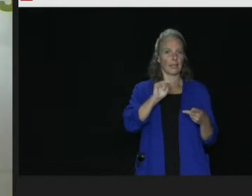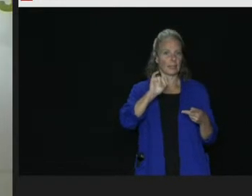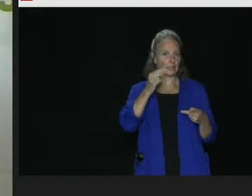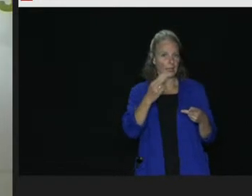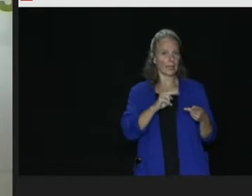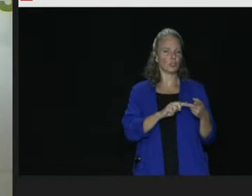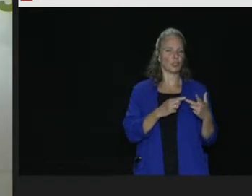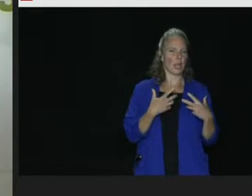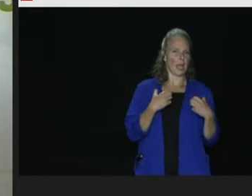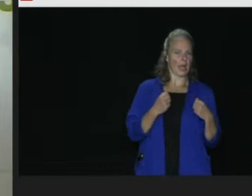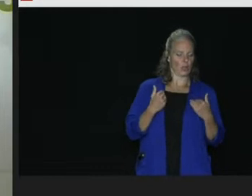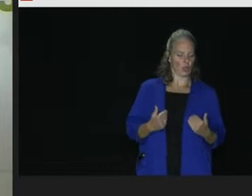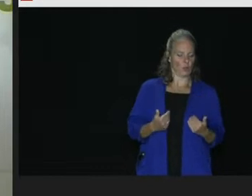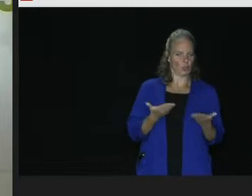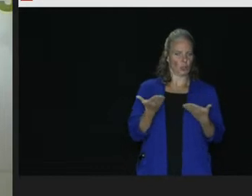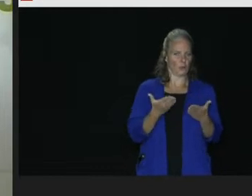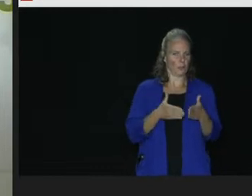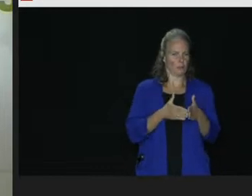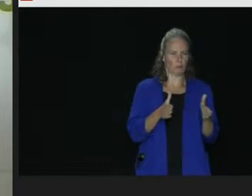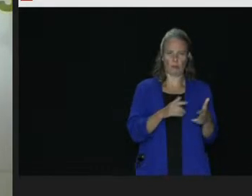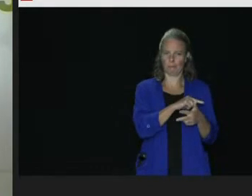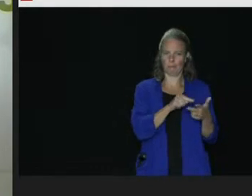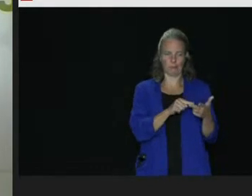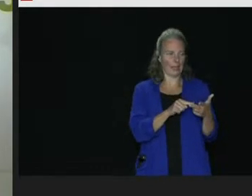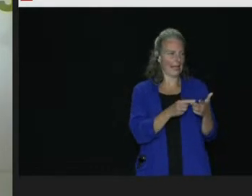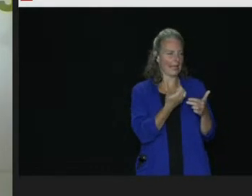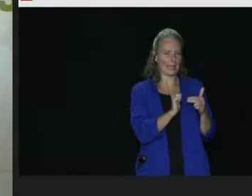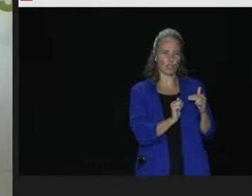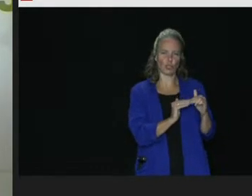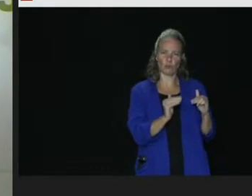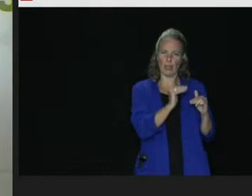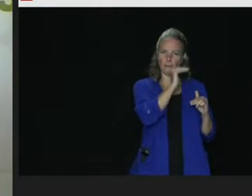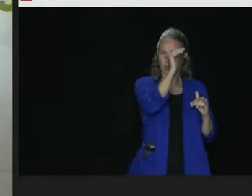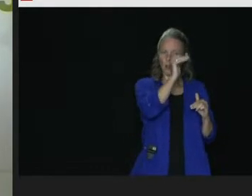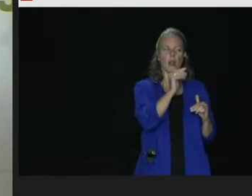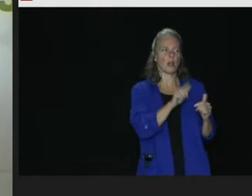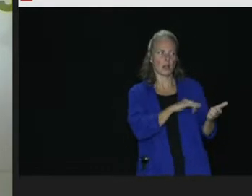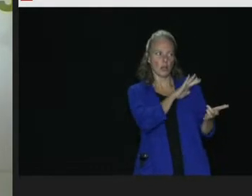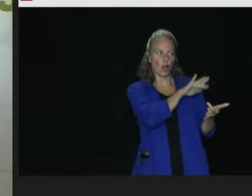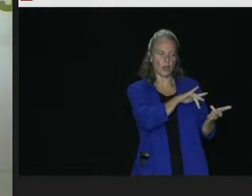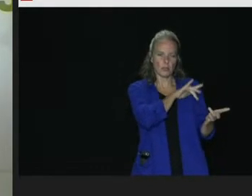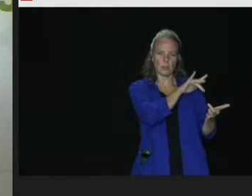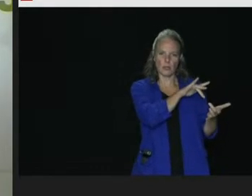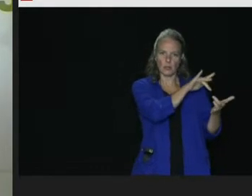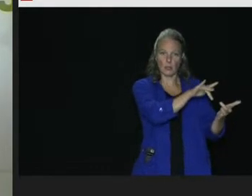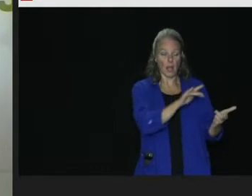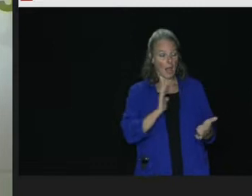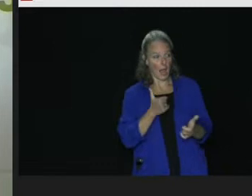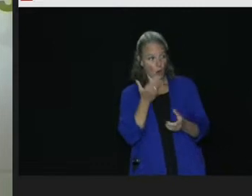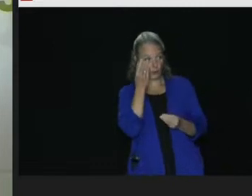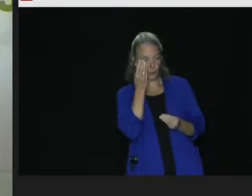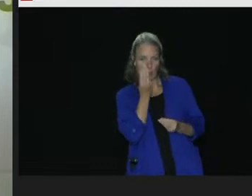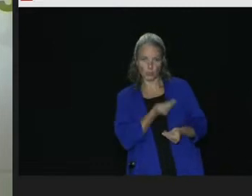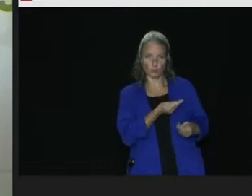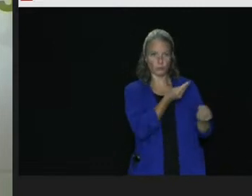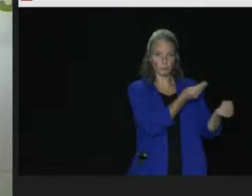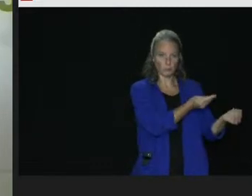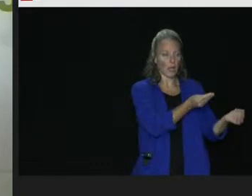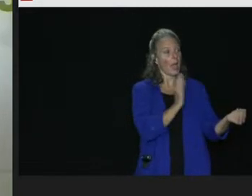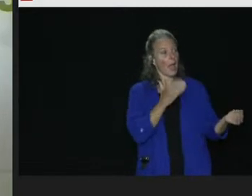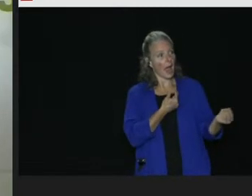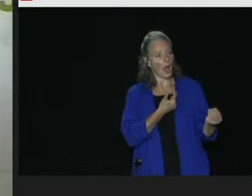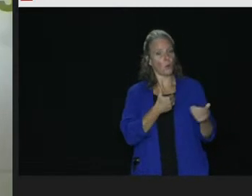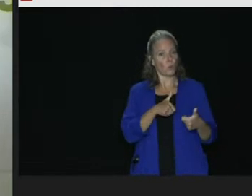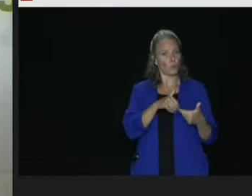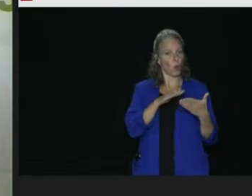Human Services overall at every level, we've presented the information that we have about our schedules and how they've